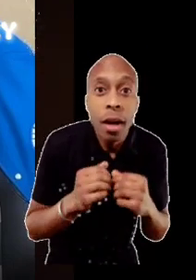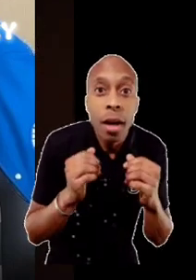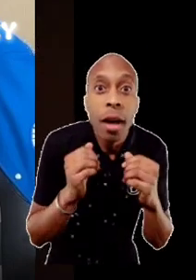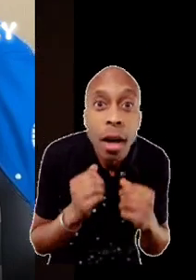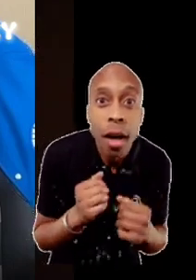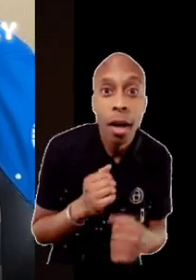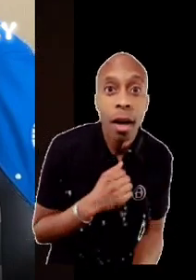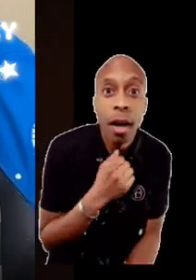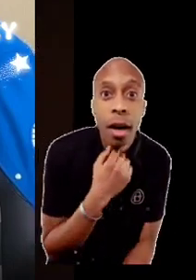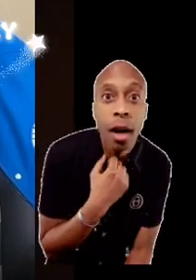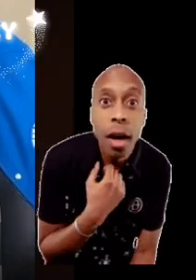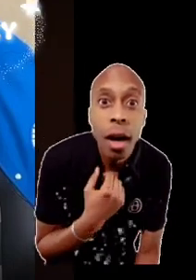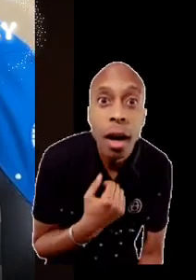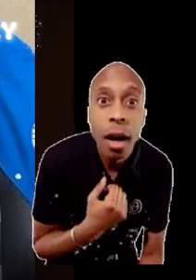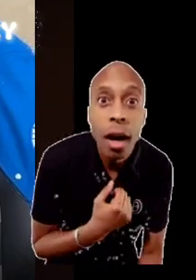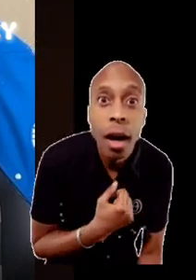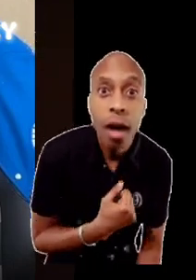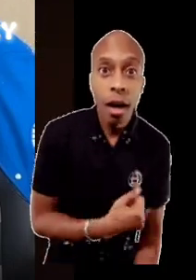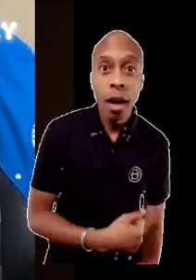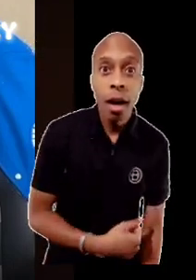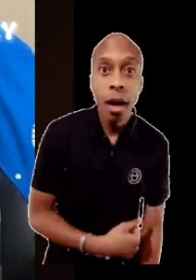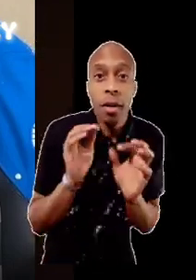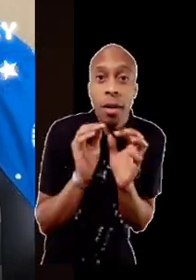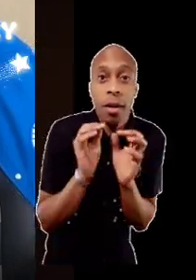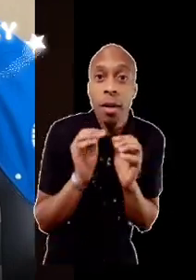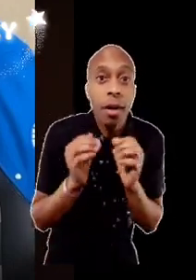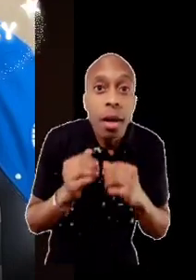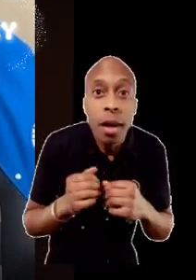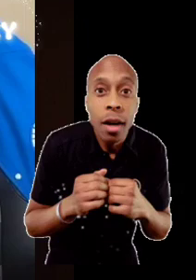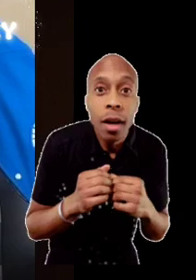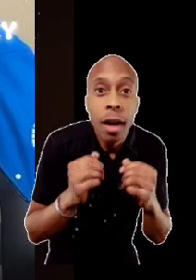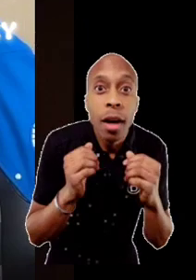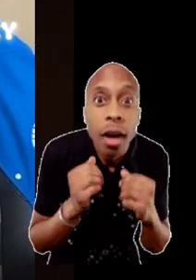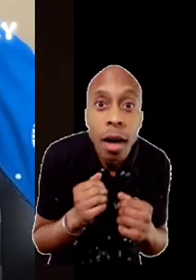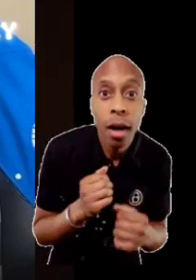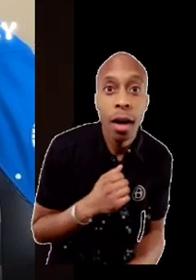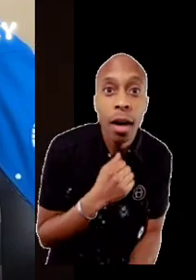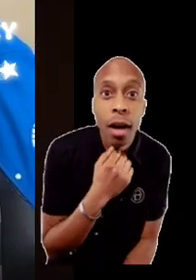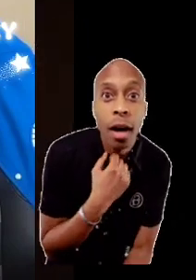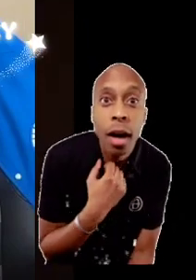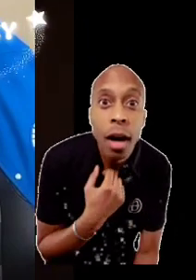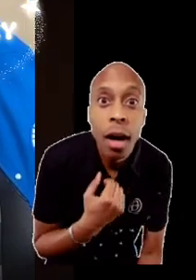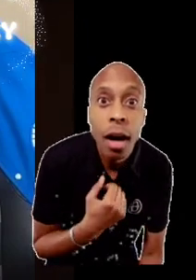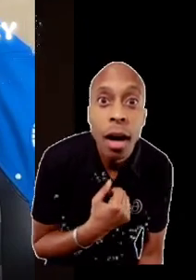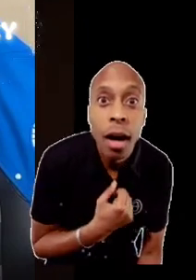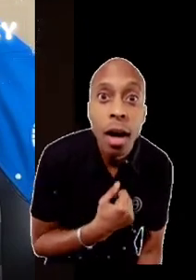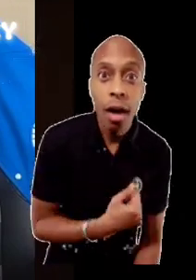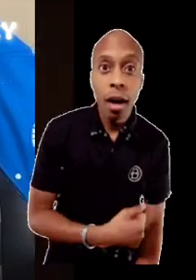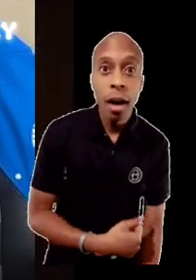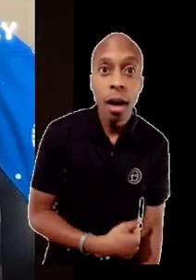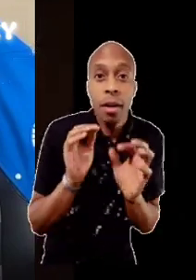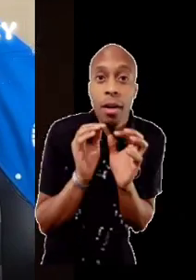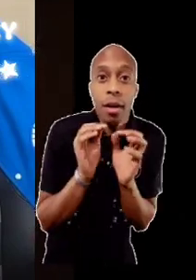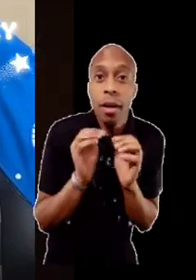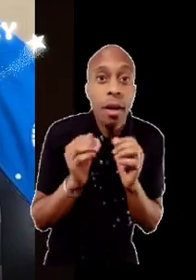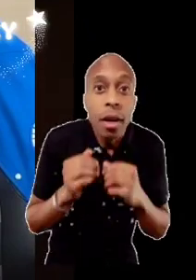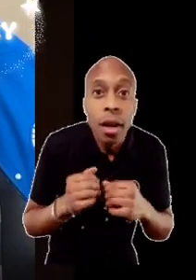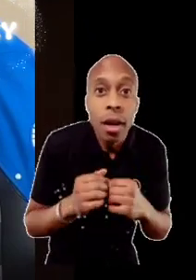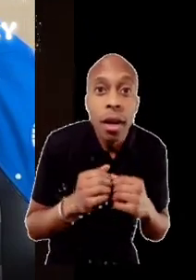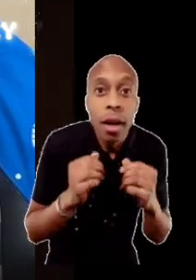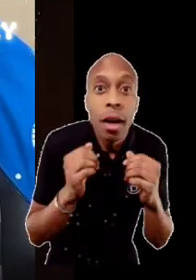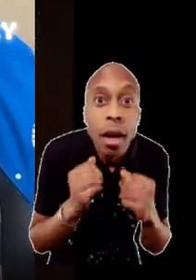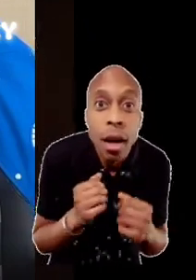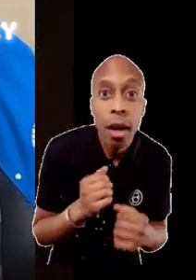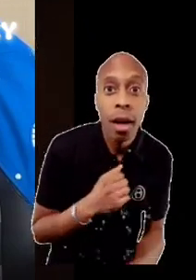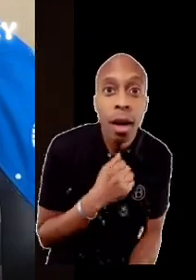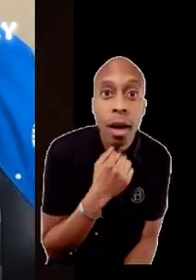How? Hey, I can't, me not sure. Lord, put a little bit of mix up in me now. One day, I can't just come out. Other